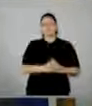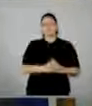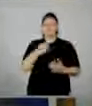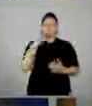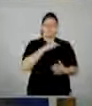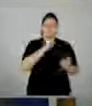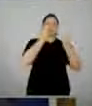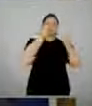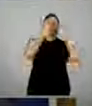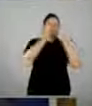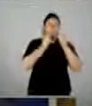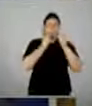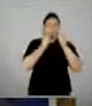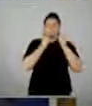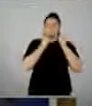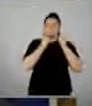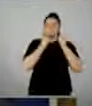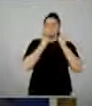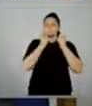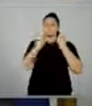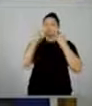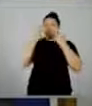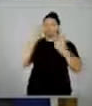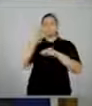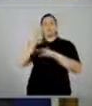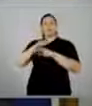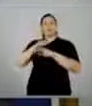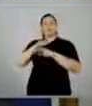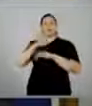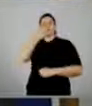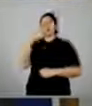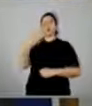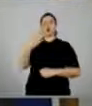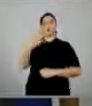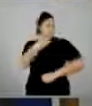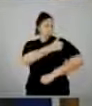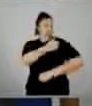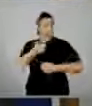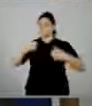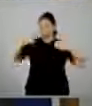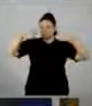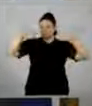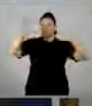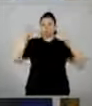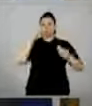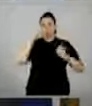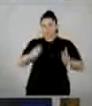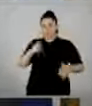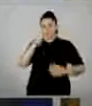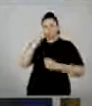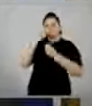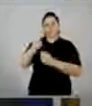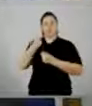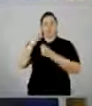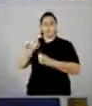quite a strong immune response in the over 65s. And so it's very similar to what we've been doing with other viruses, such as the flu virus, for a long